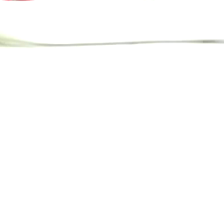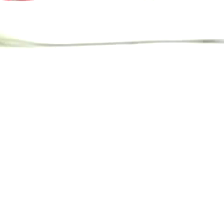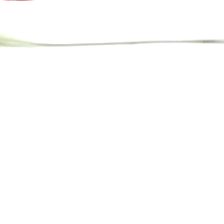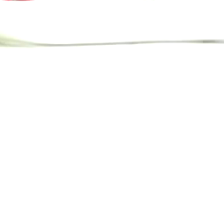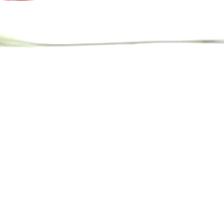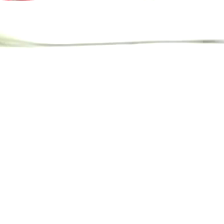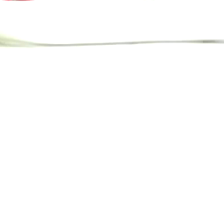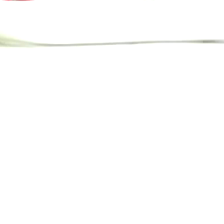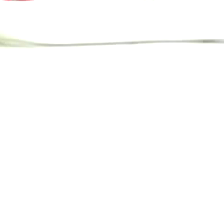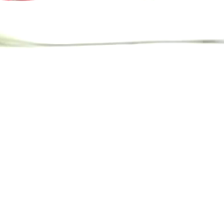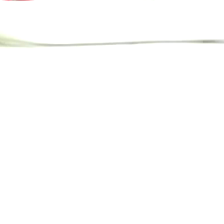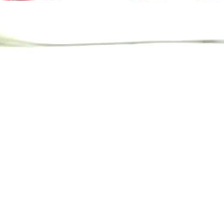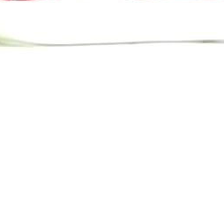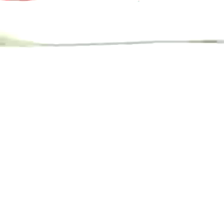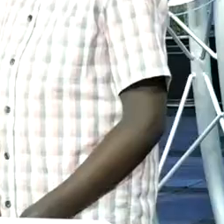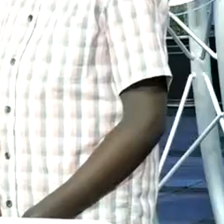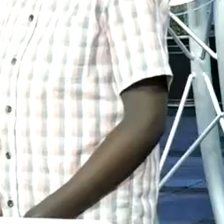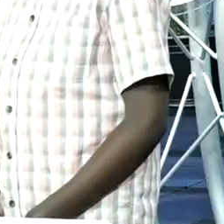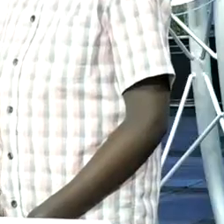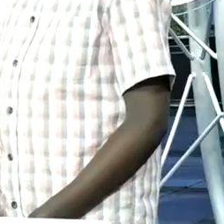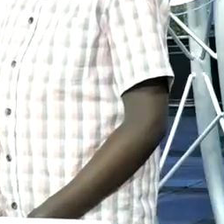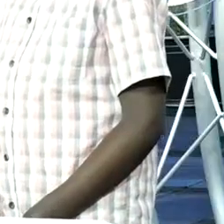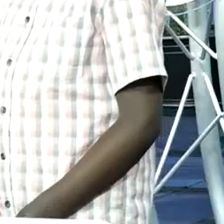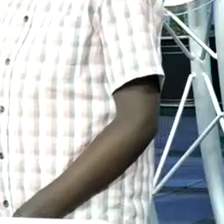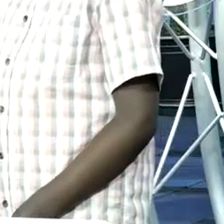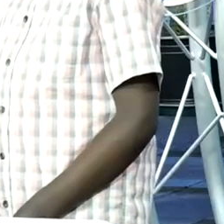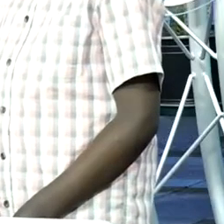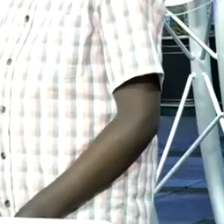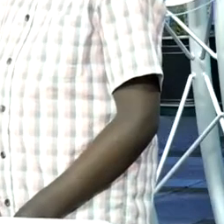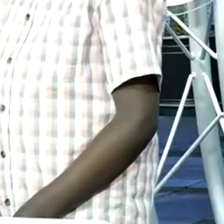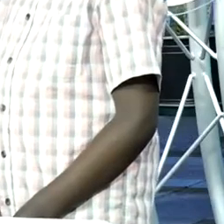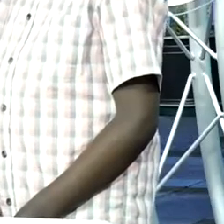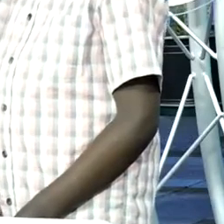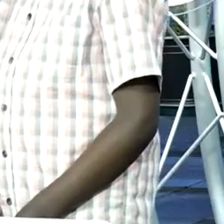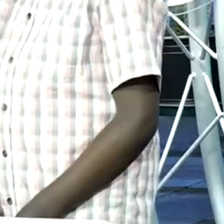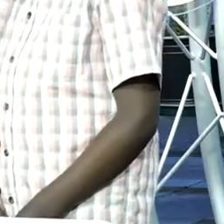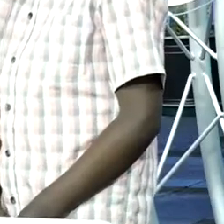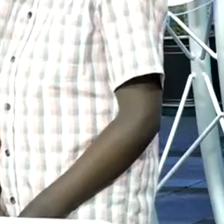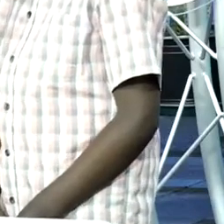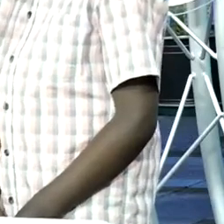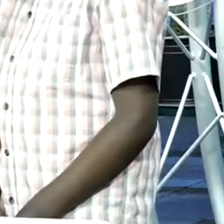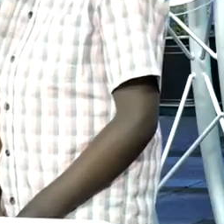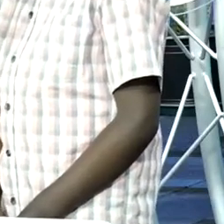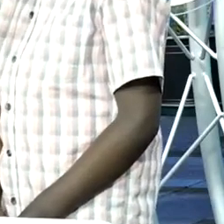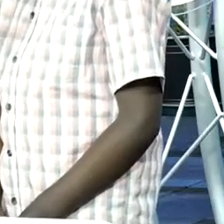with Jesus and all the people sitting around it.